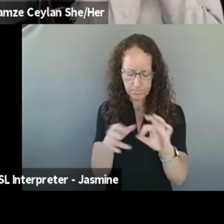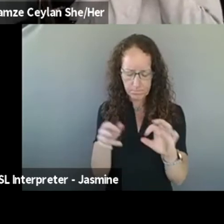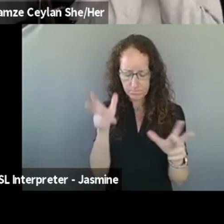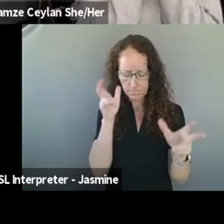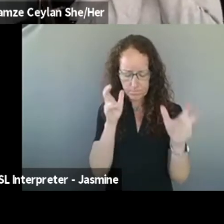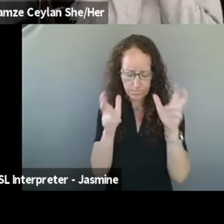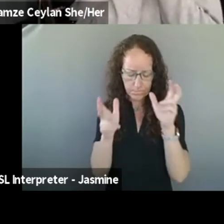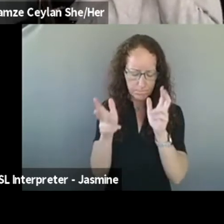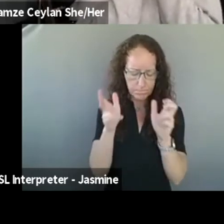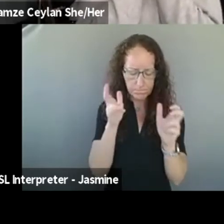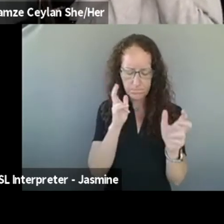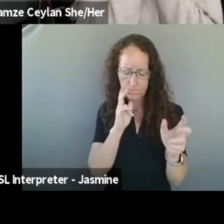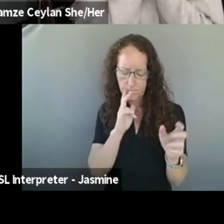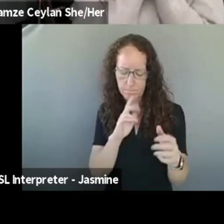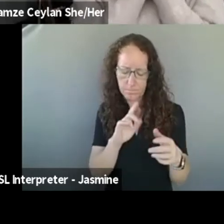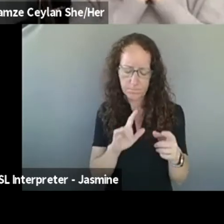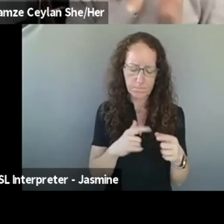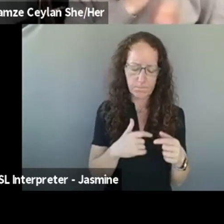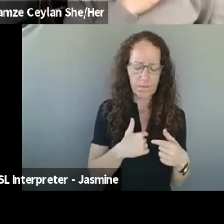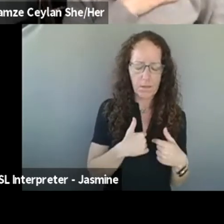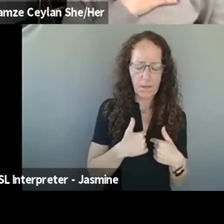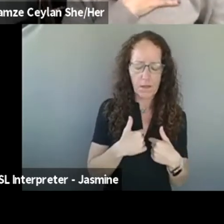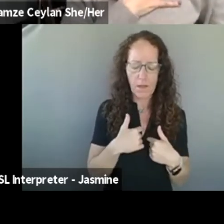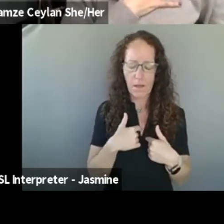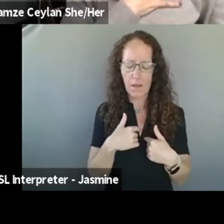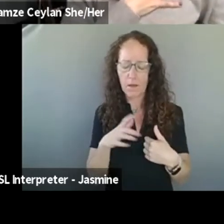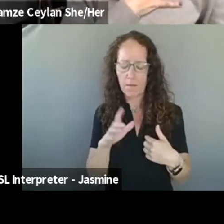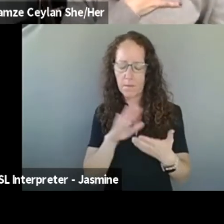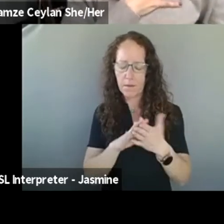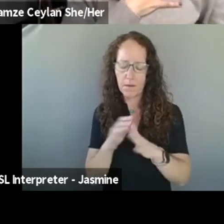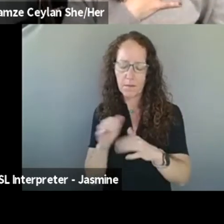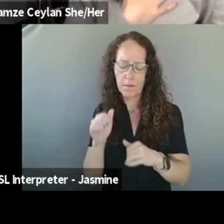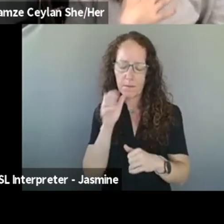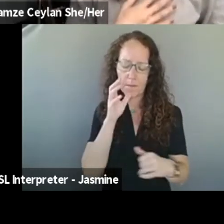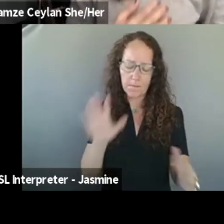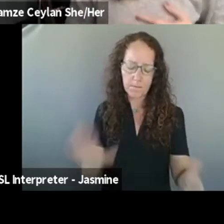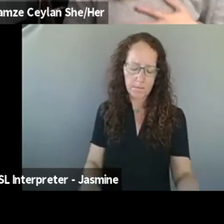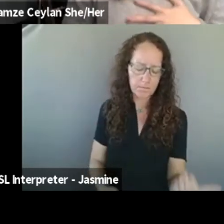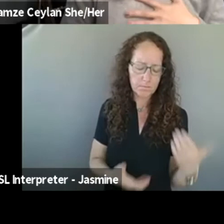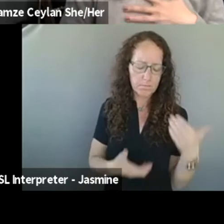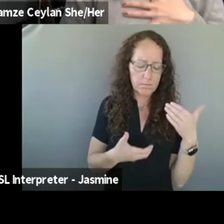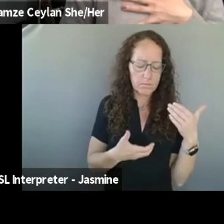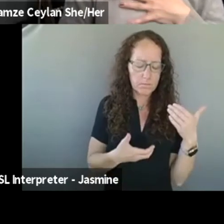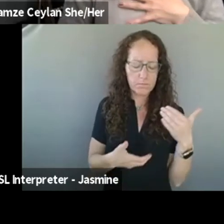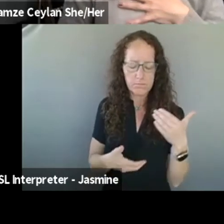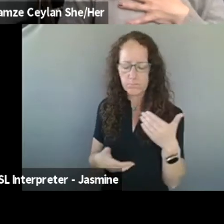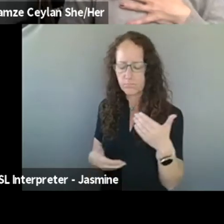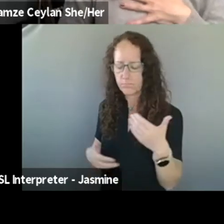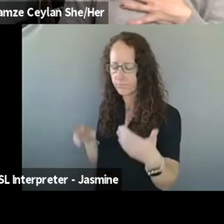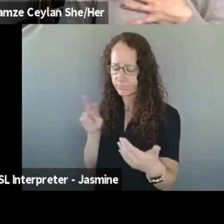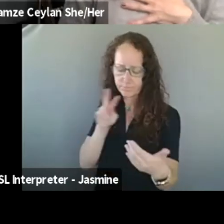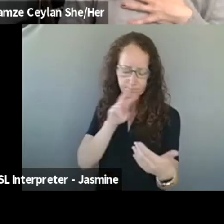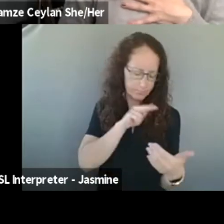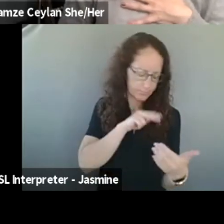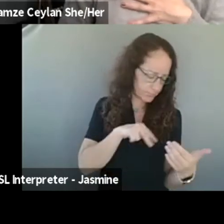will, to acknowledge you, to see you, to hold you in this